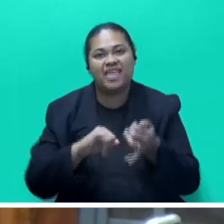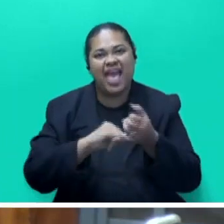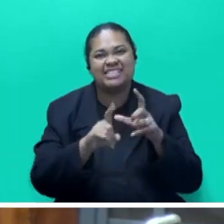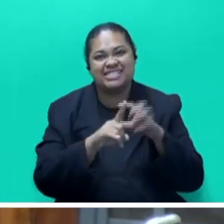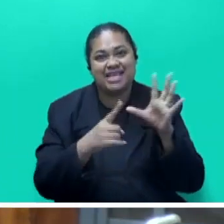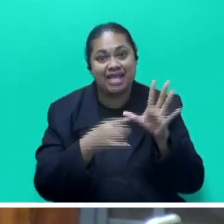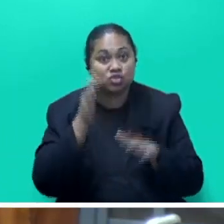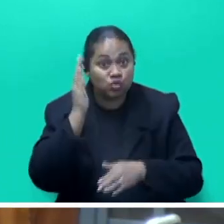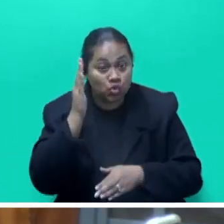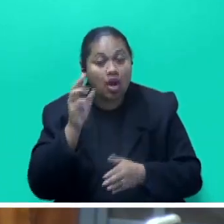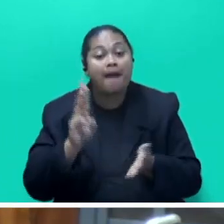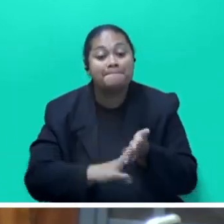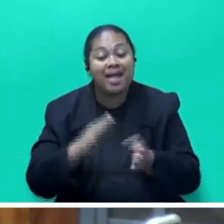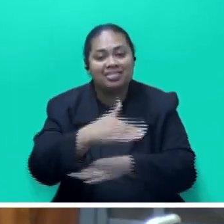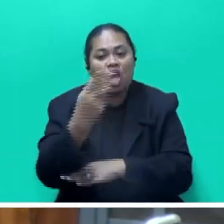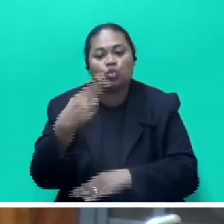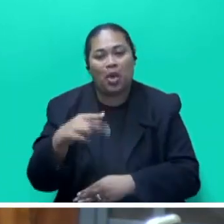school on Monday 27th.